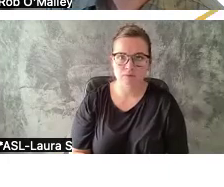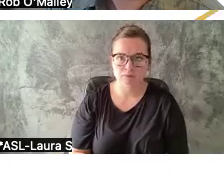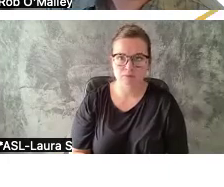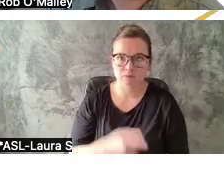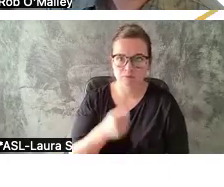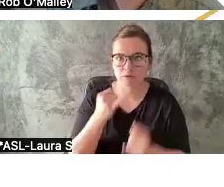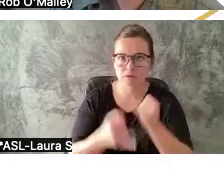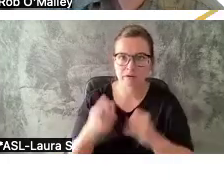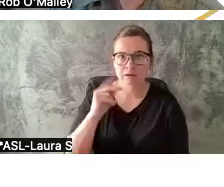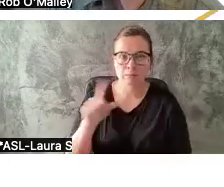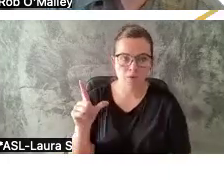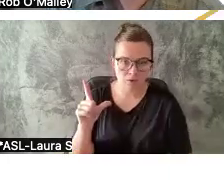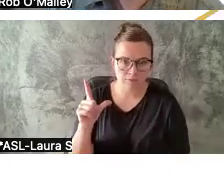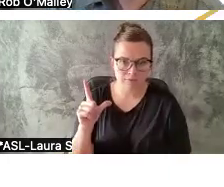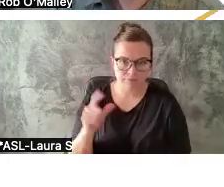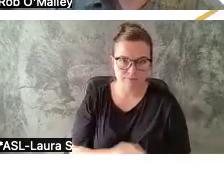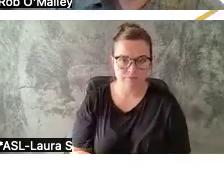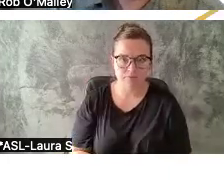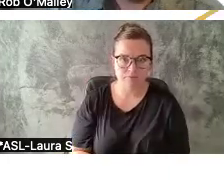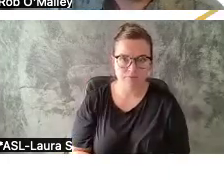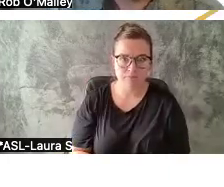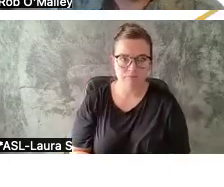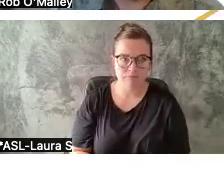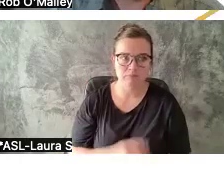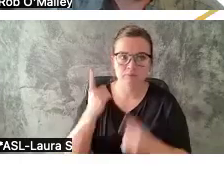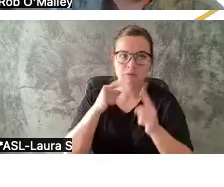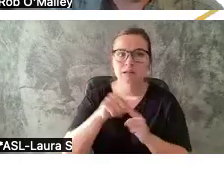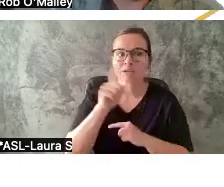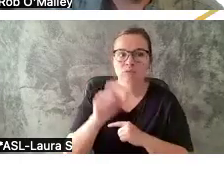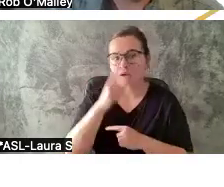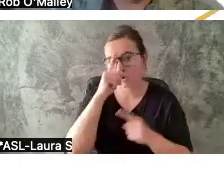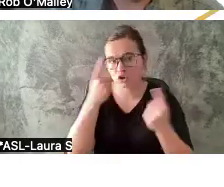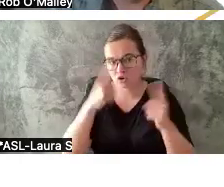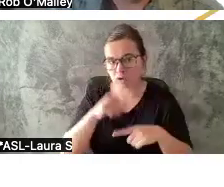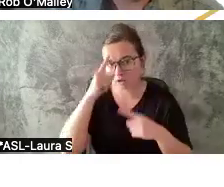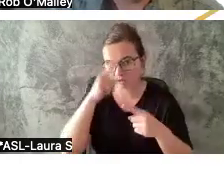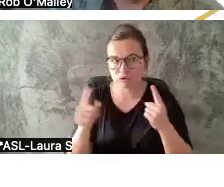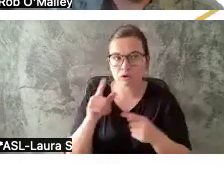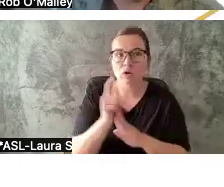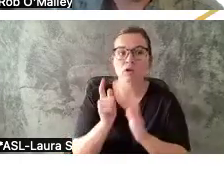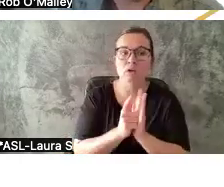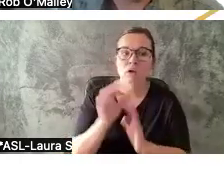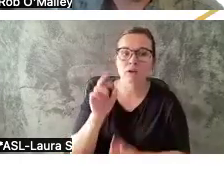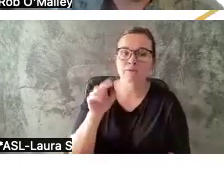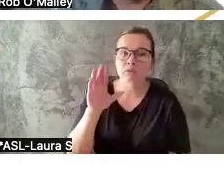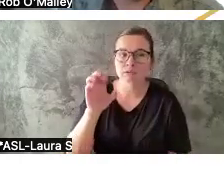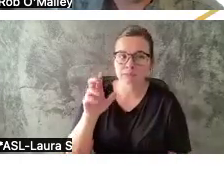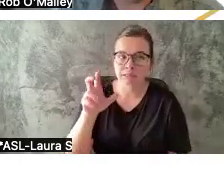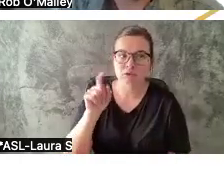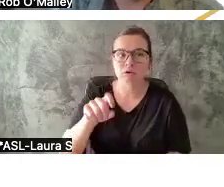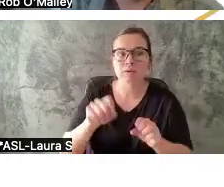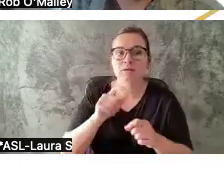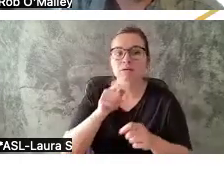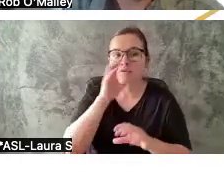As a final poll point, consider this question, agree or disagree. Law enforcement should be able to search